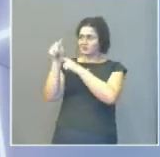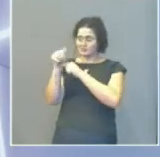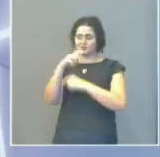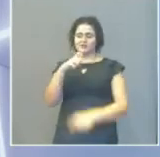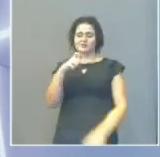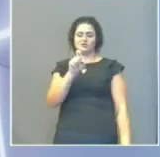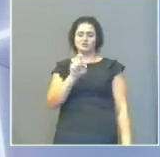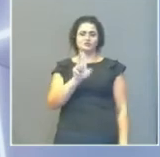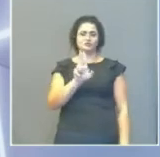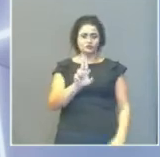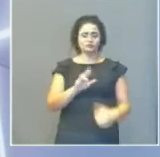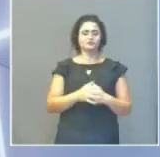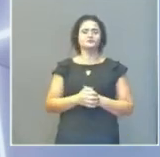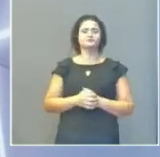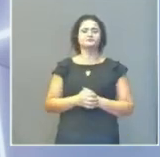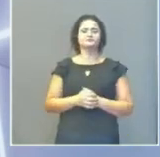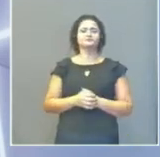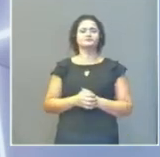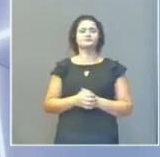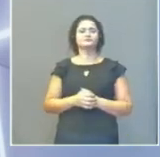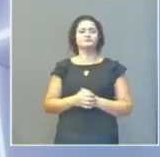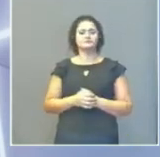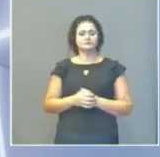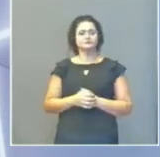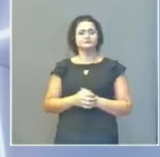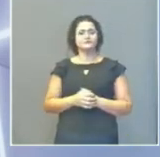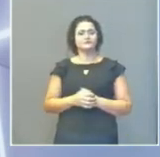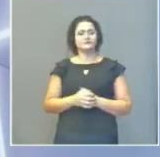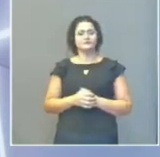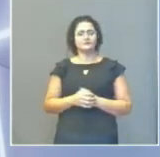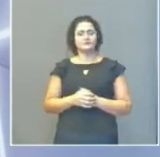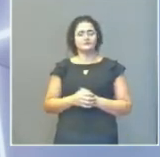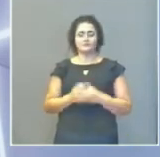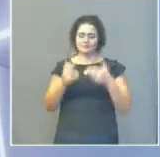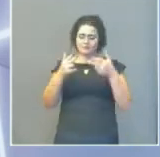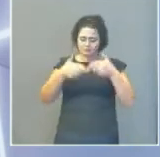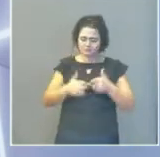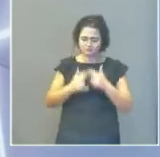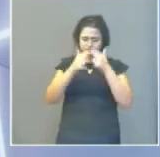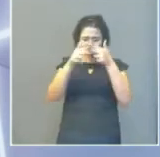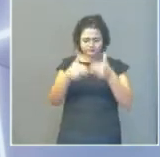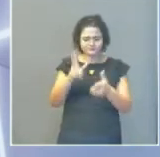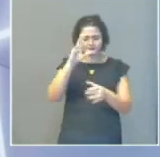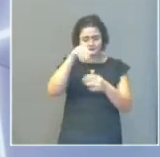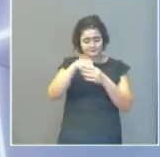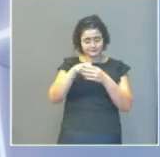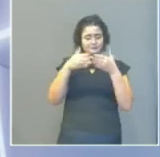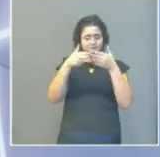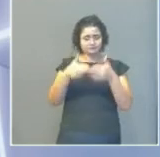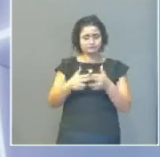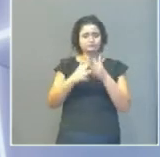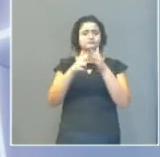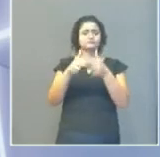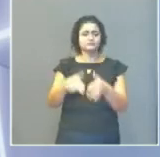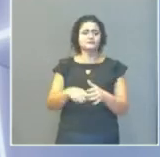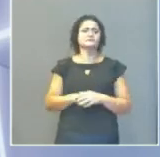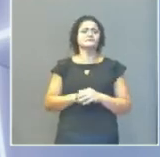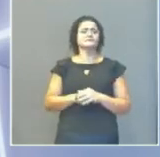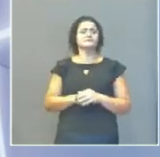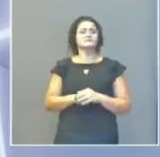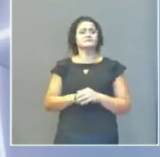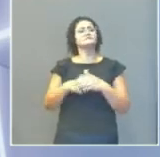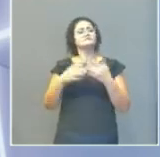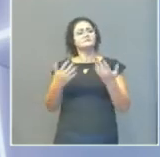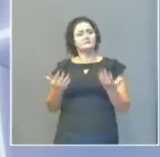Atlantic too as Eshu, traveled with the slaves across the Atlantic. I believe that one of the forms